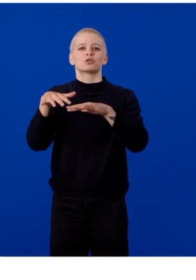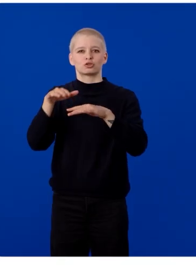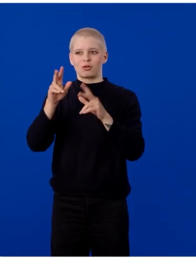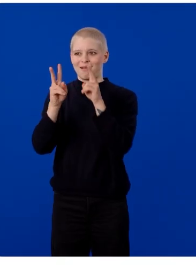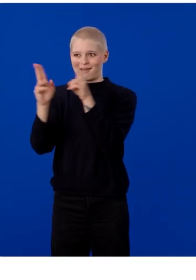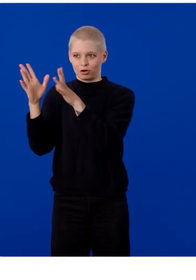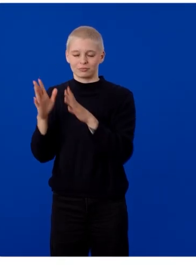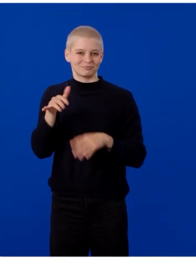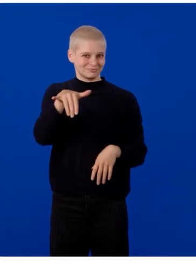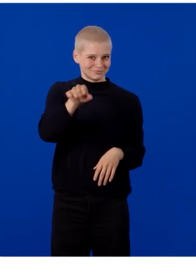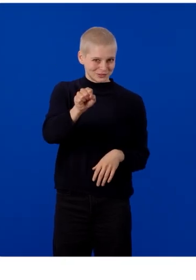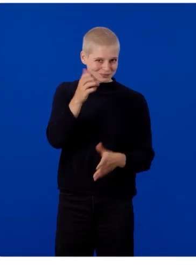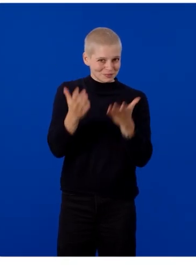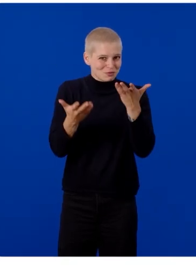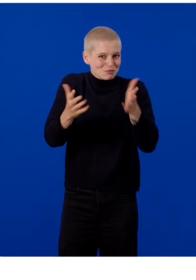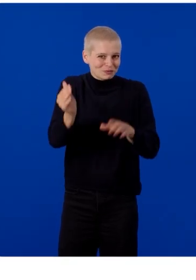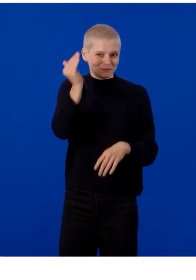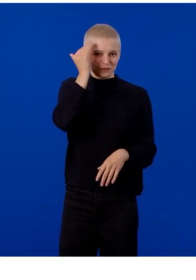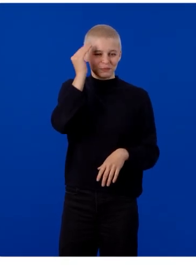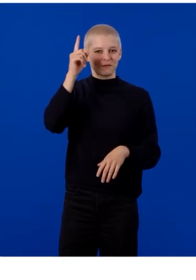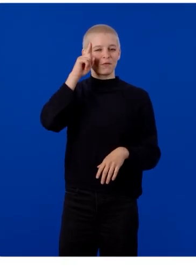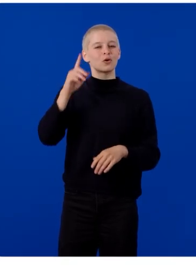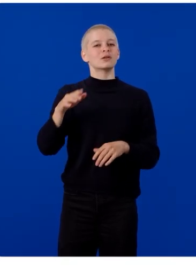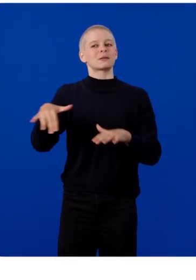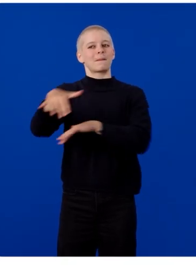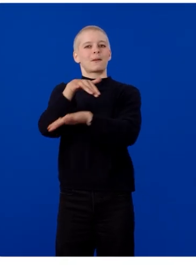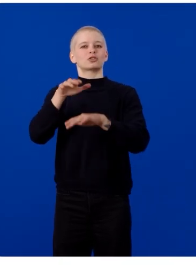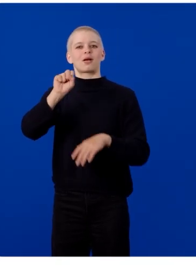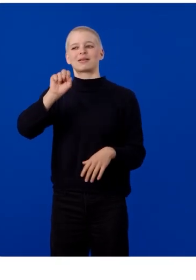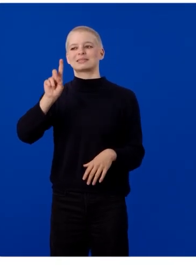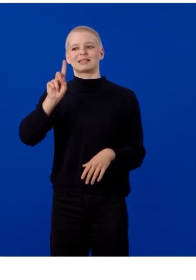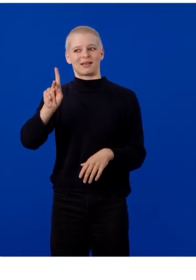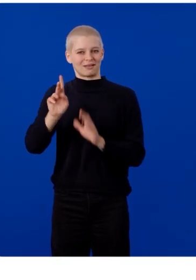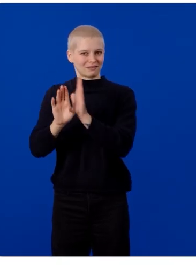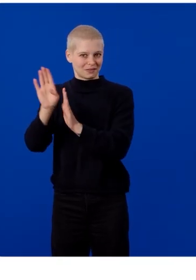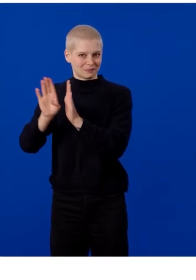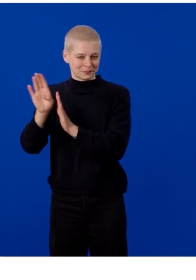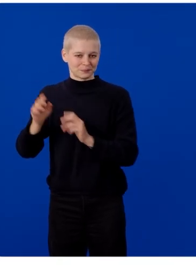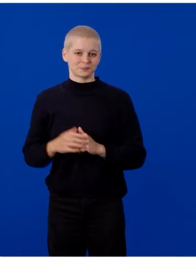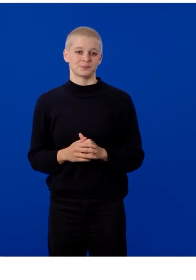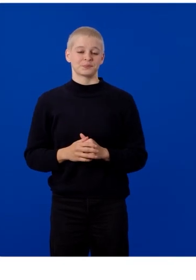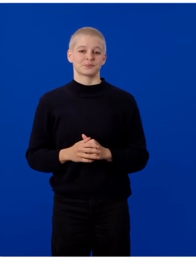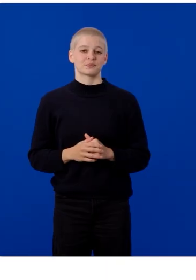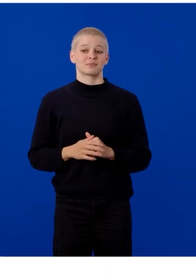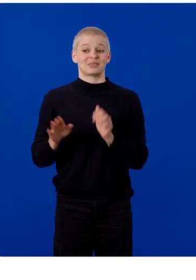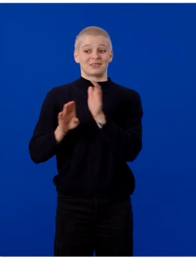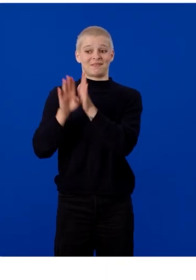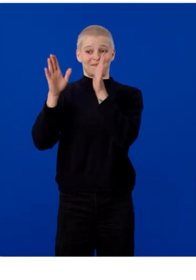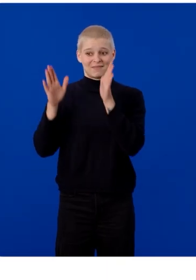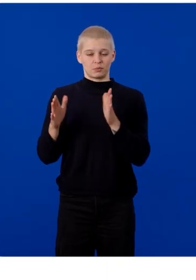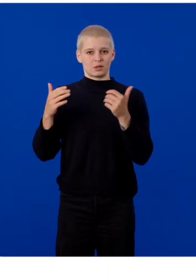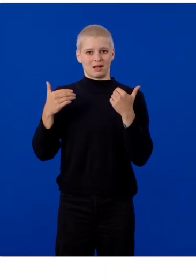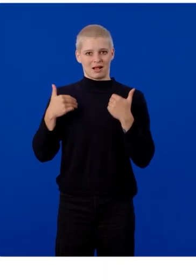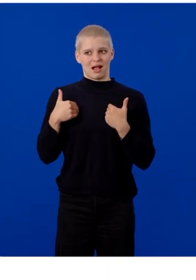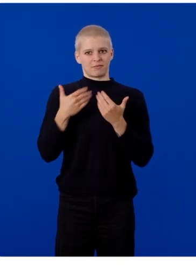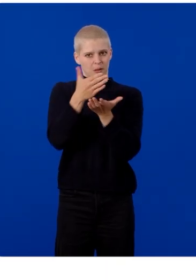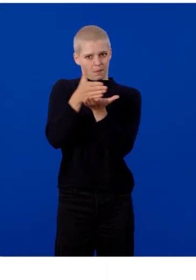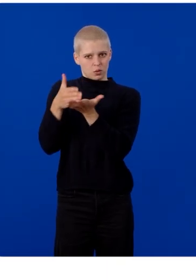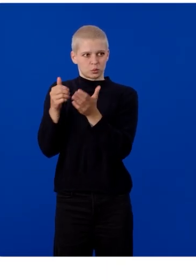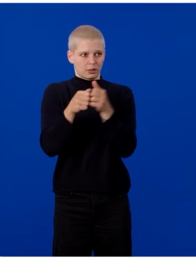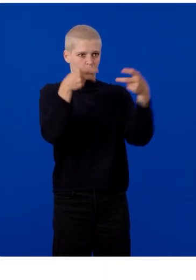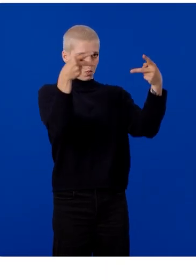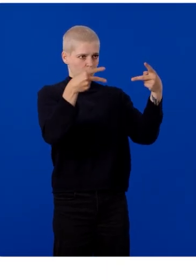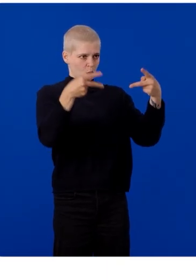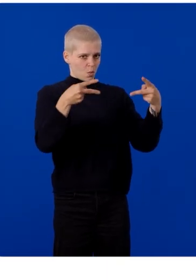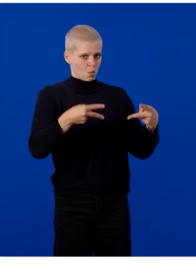you might already be using for spatial SDK development. When developers write components in code, our build